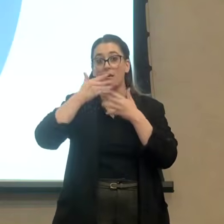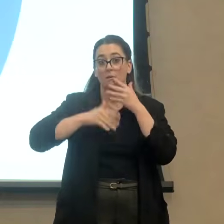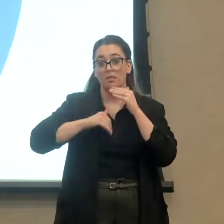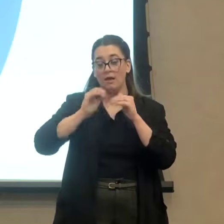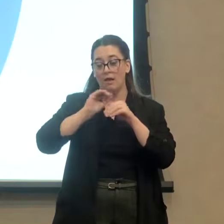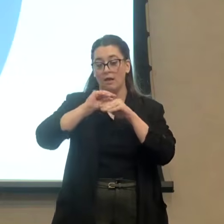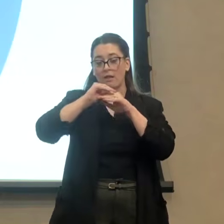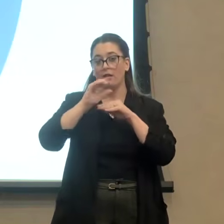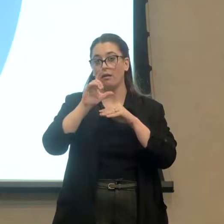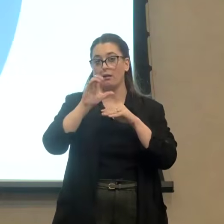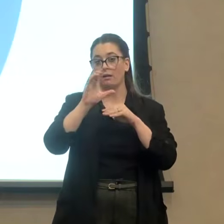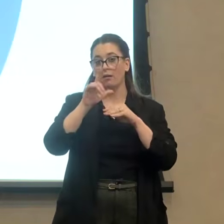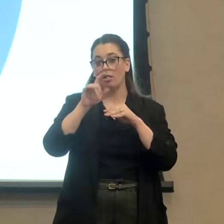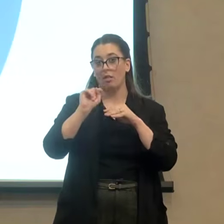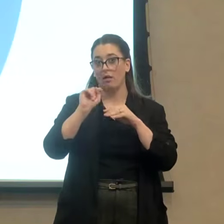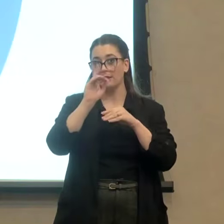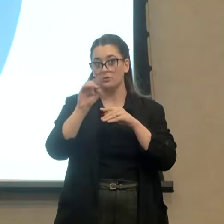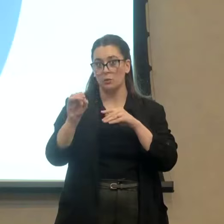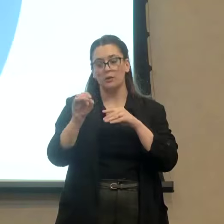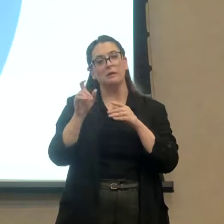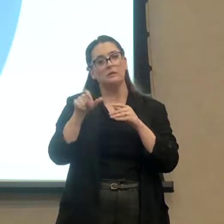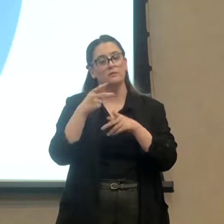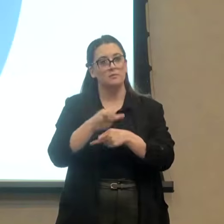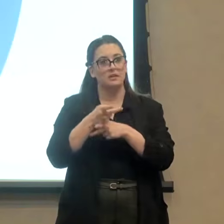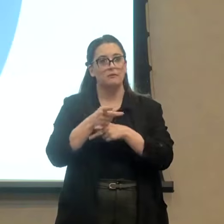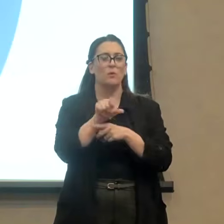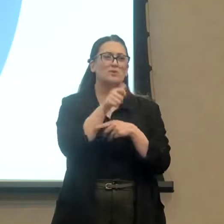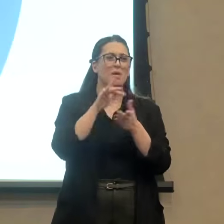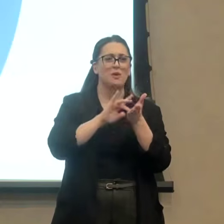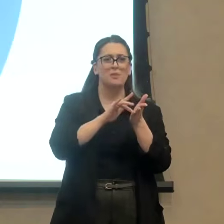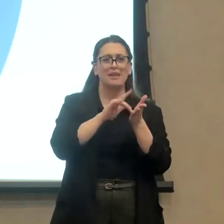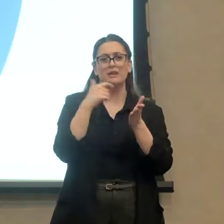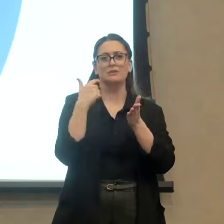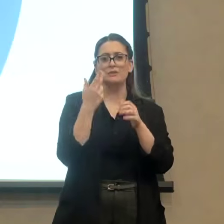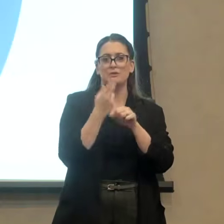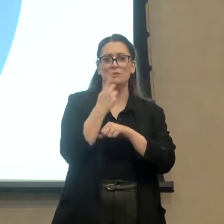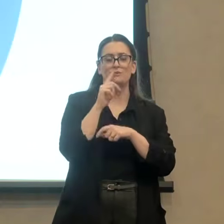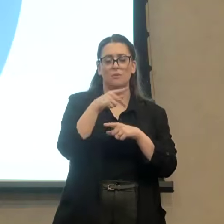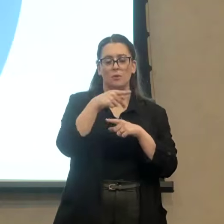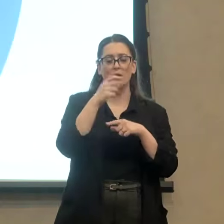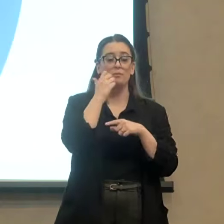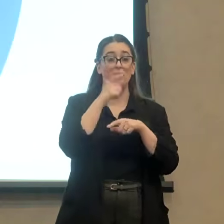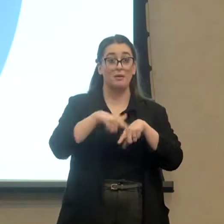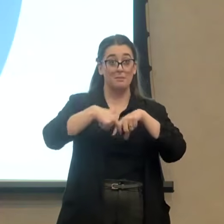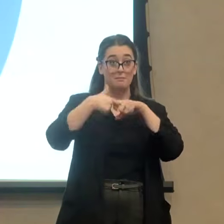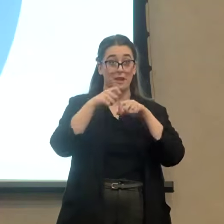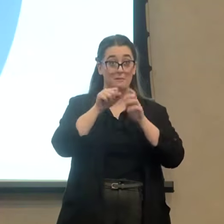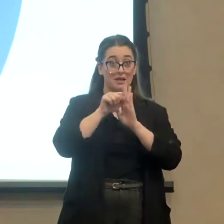migraines. There are some other medications that are used for perimenopause